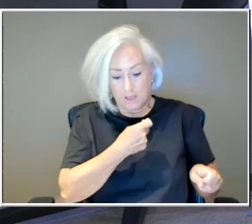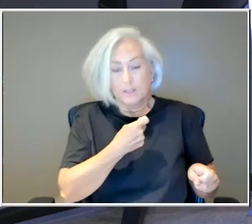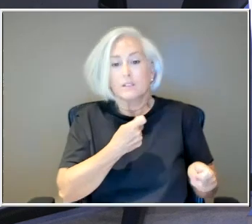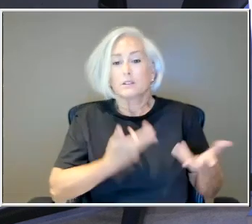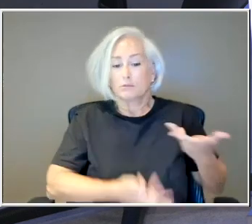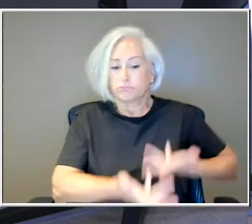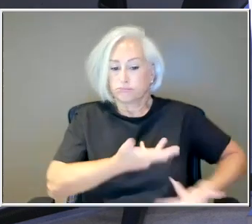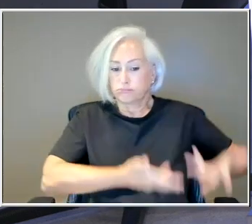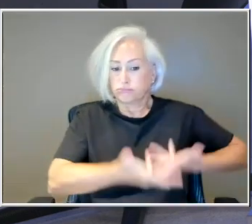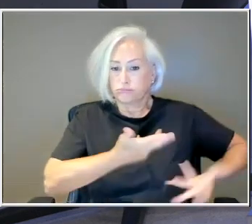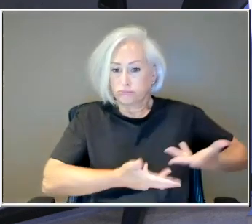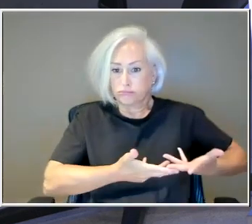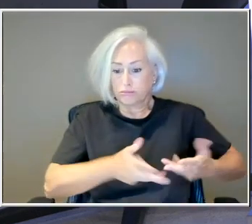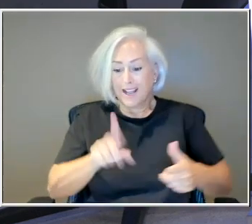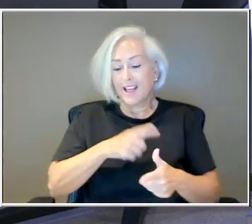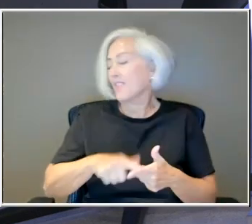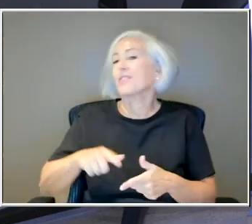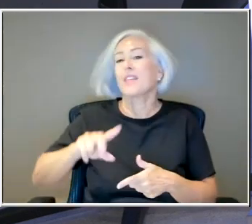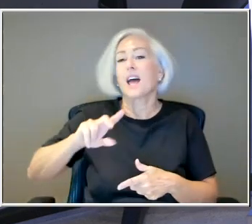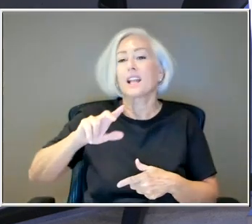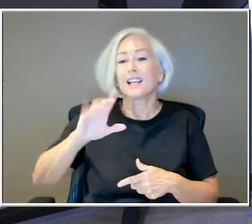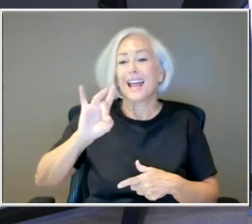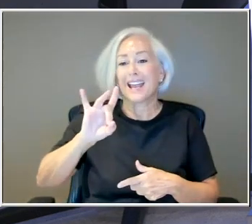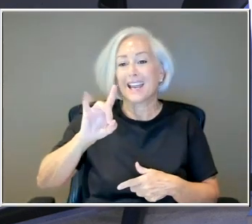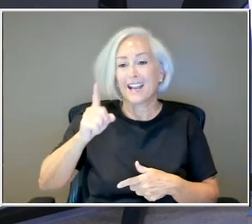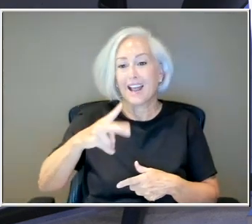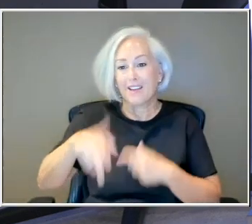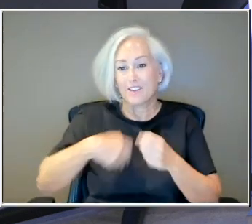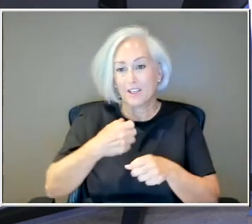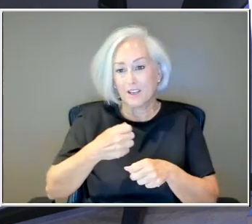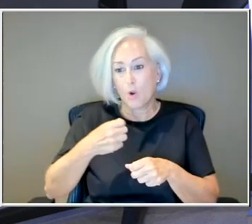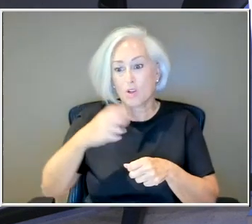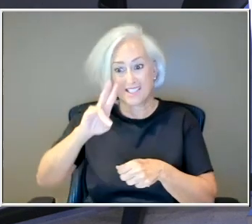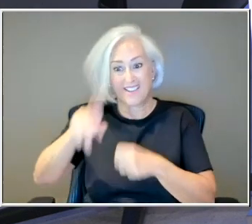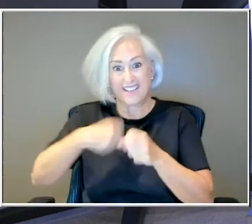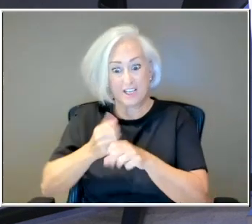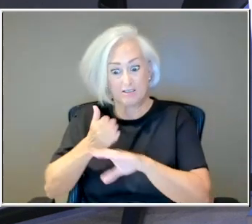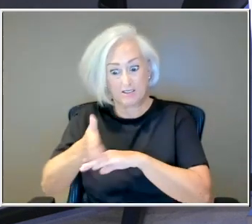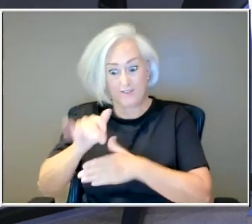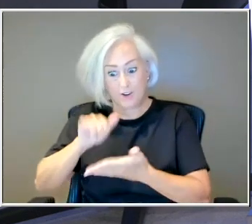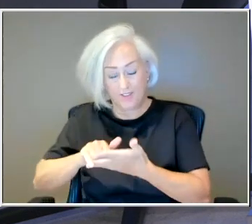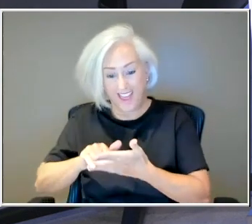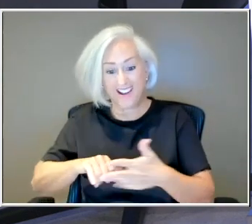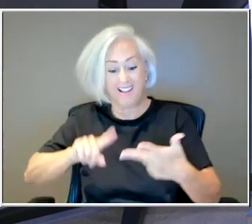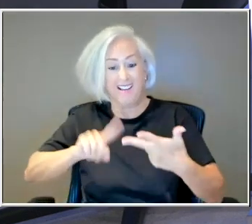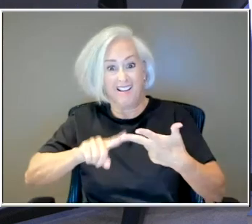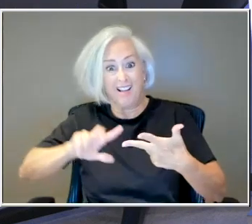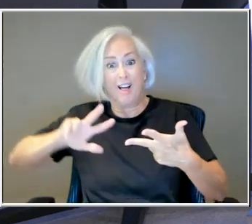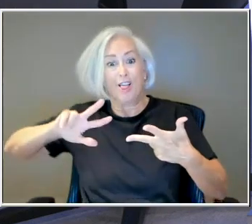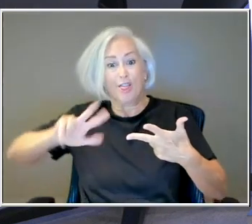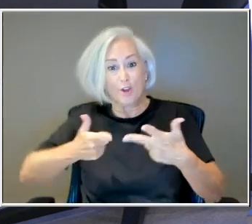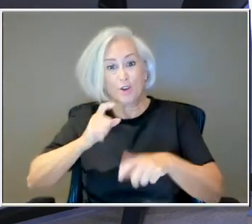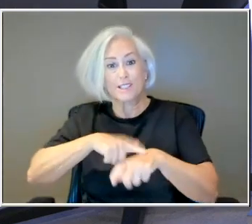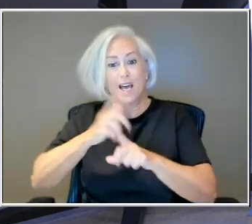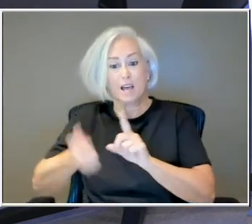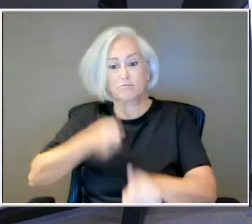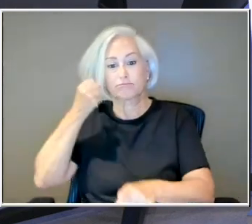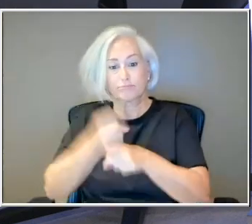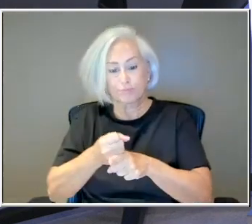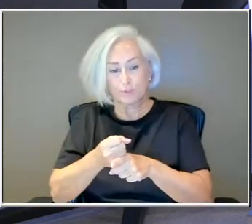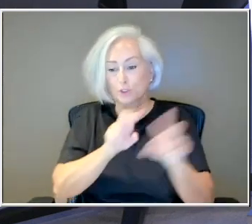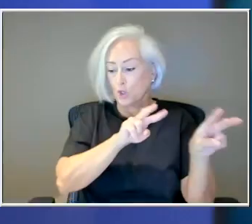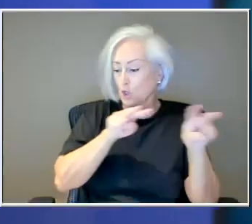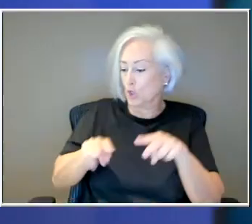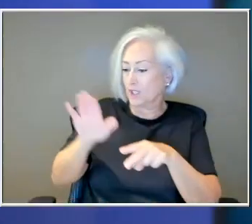cancer round 3. Yes. You turned to your kids to see if they were donors. Who ended up being your donor? So that's kind of a